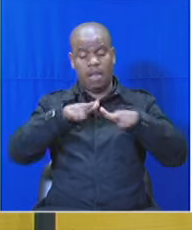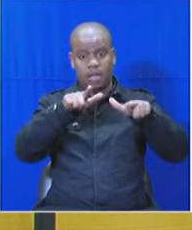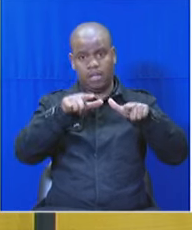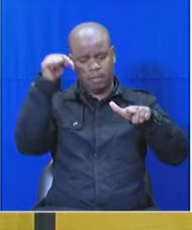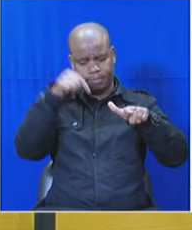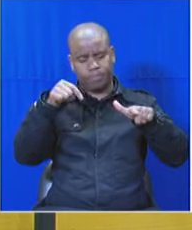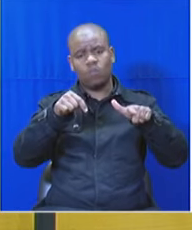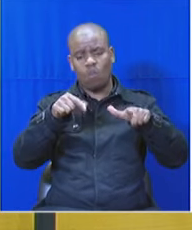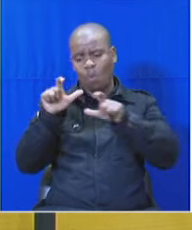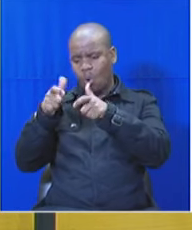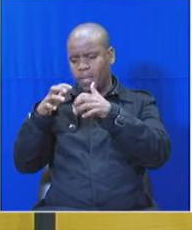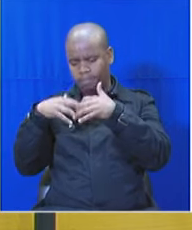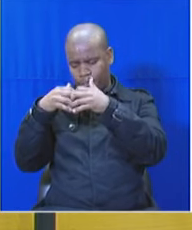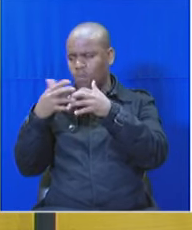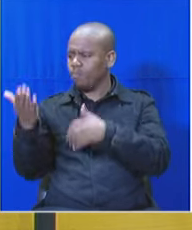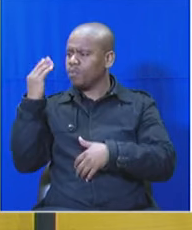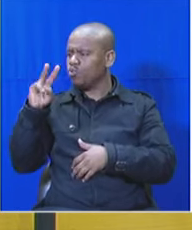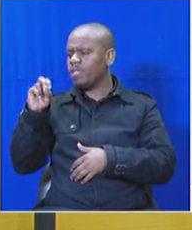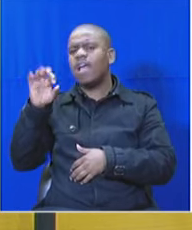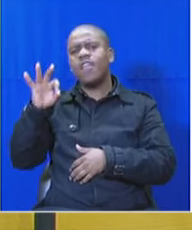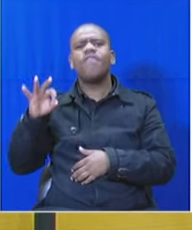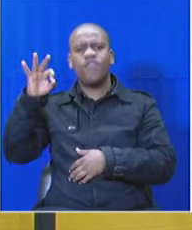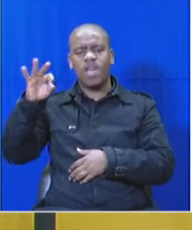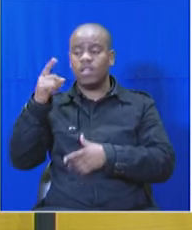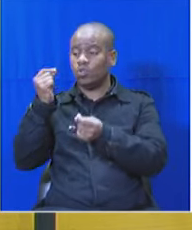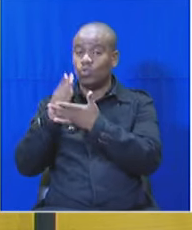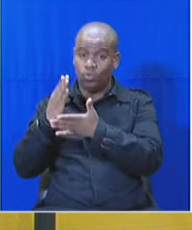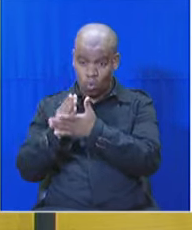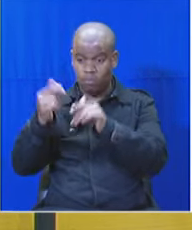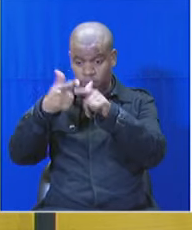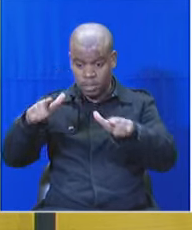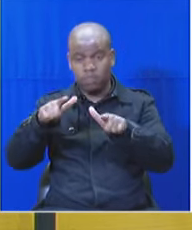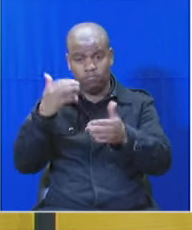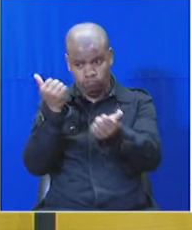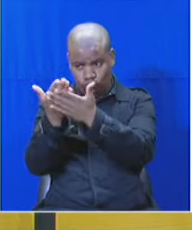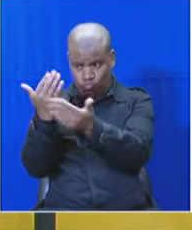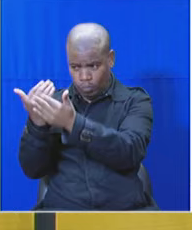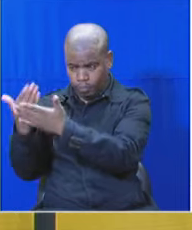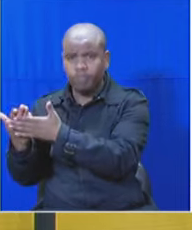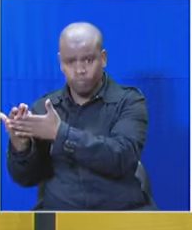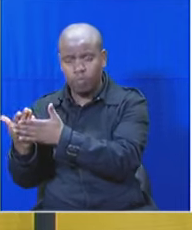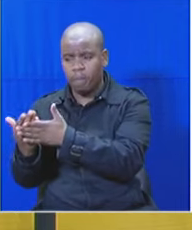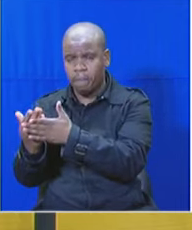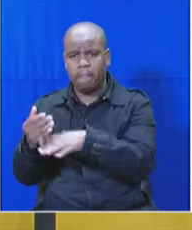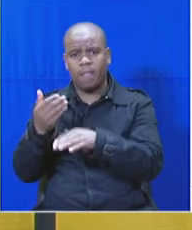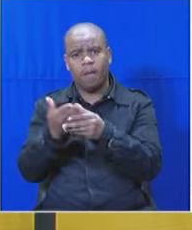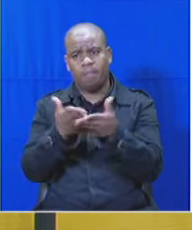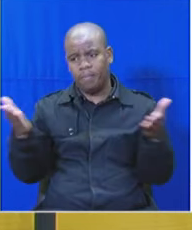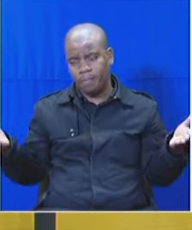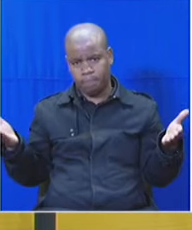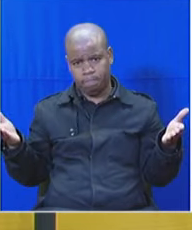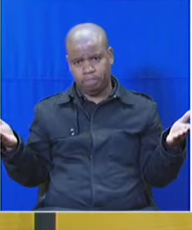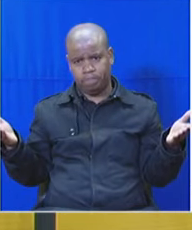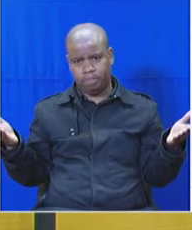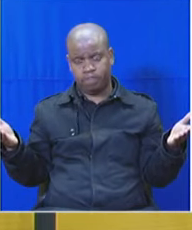Control Committee was established in 2013 to ensure that land reform proposals for acquisition, allocation,